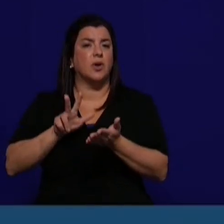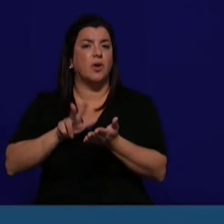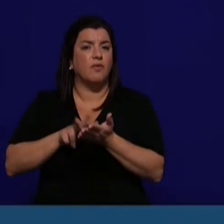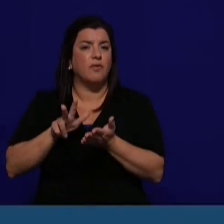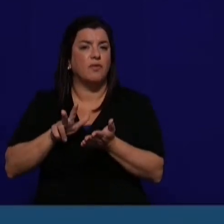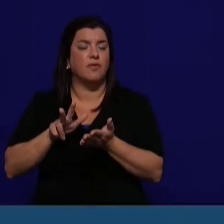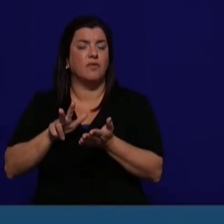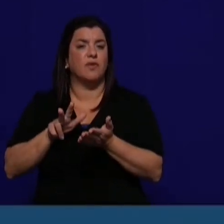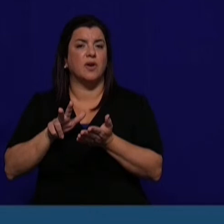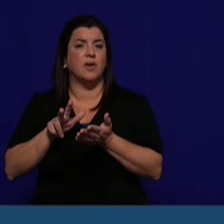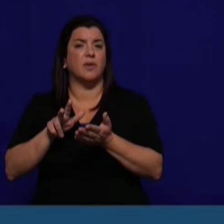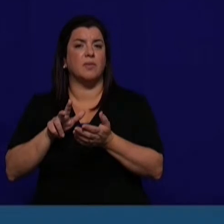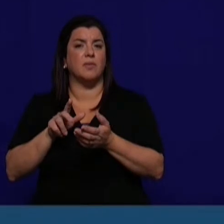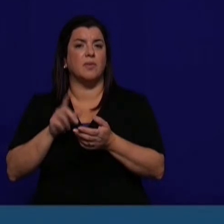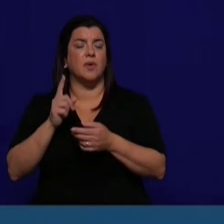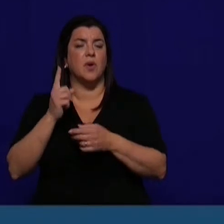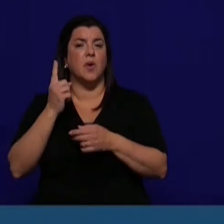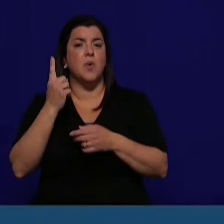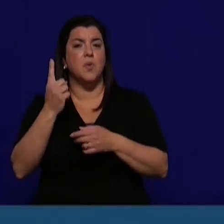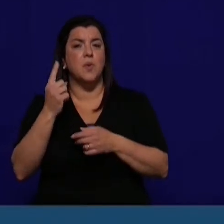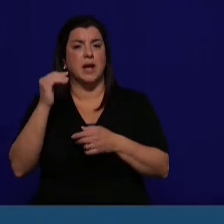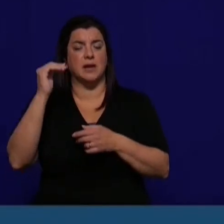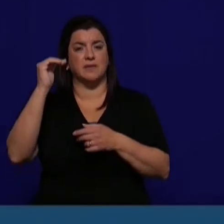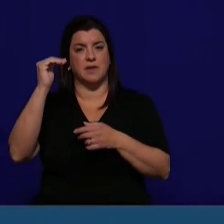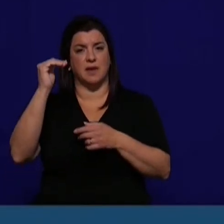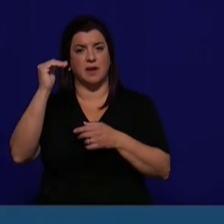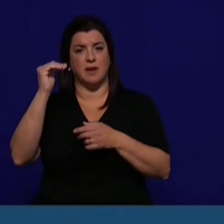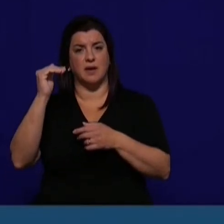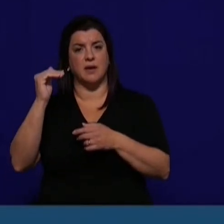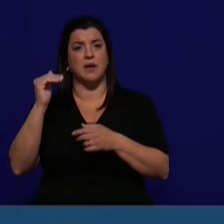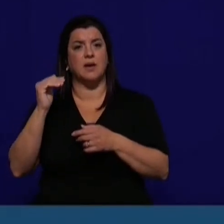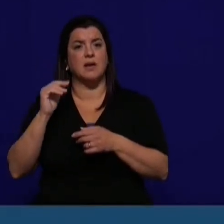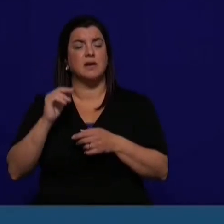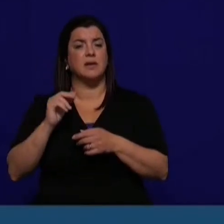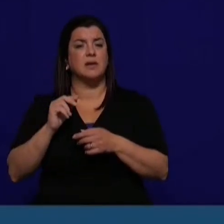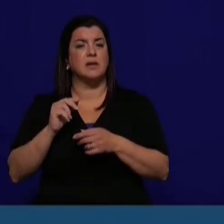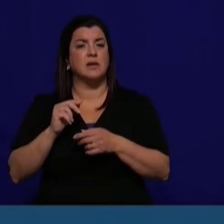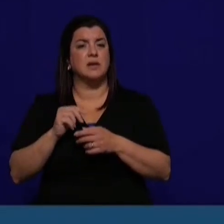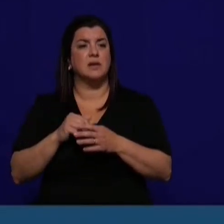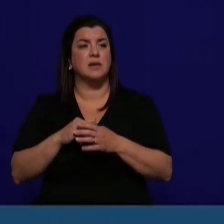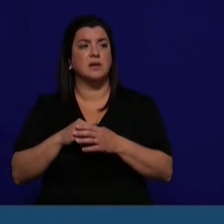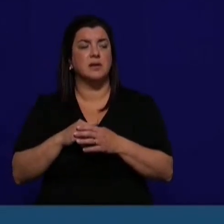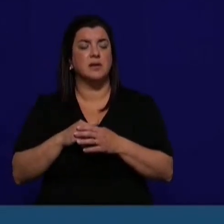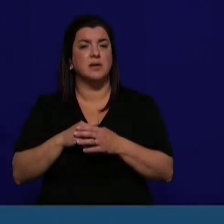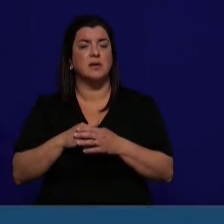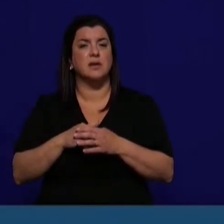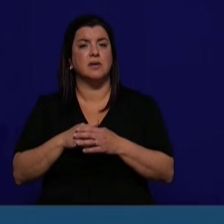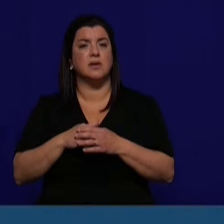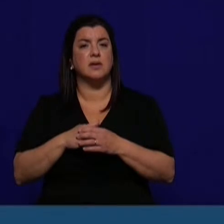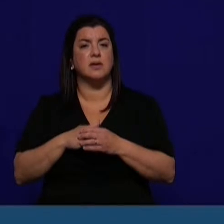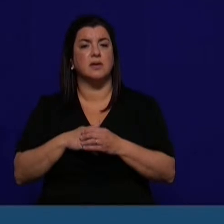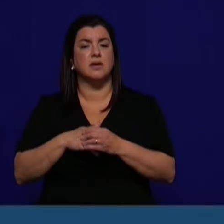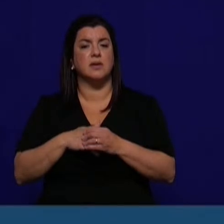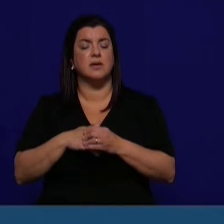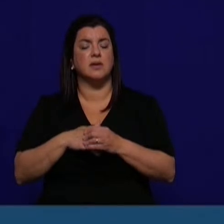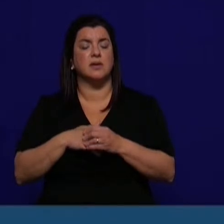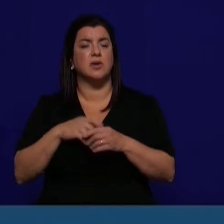receive 1 visitor per week from 1 household? And if this is the case, what have elderly homes gained out of the new restrictions? Thank